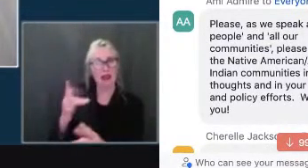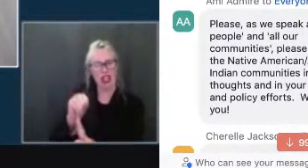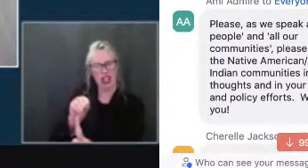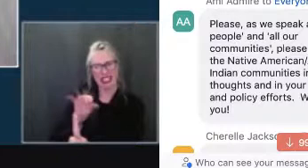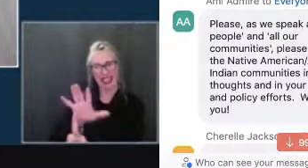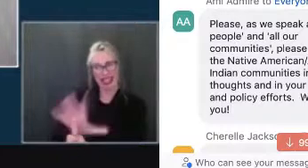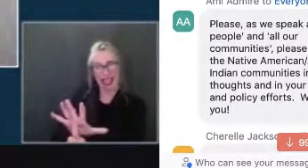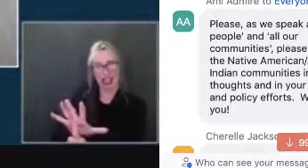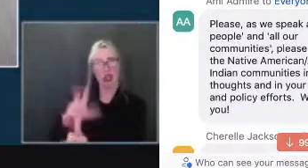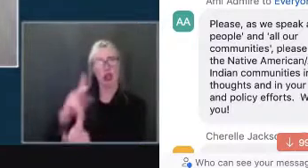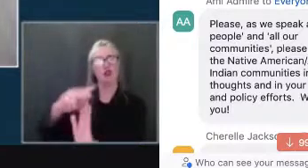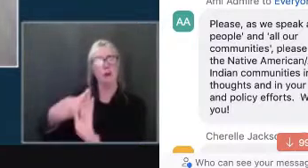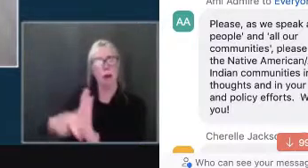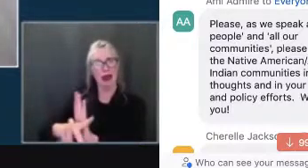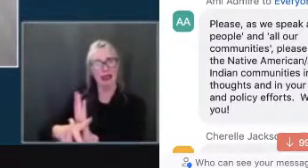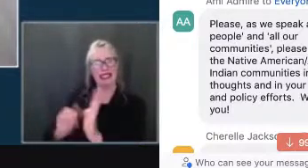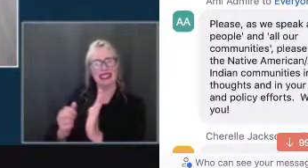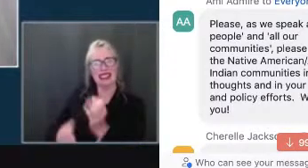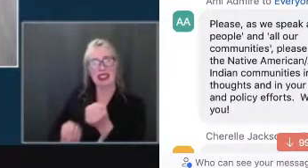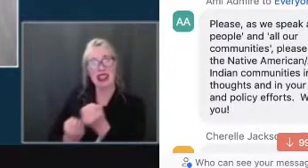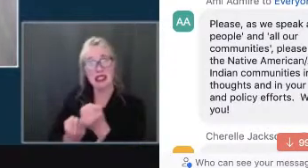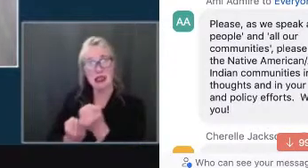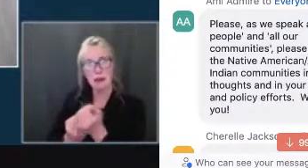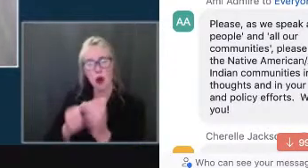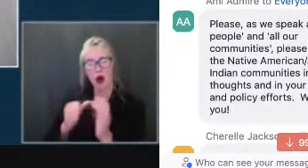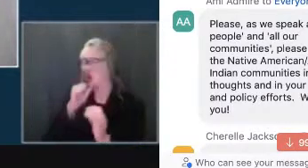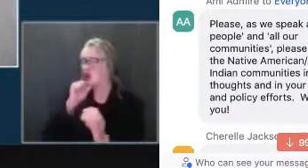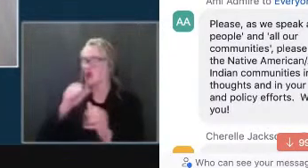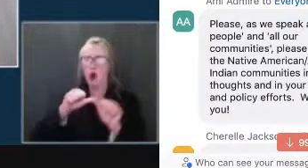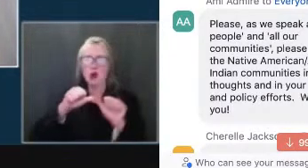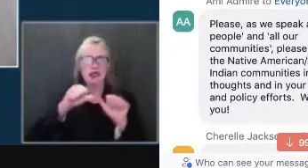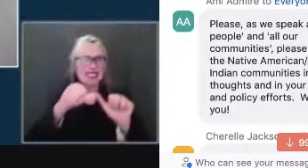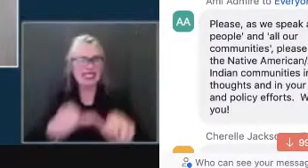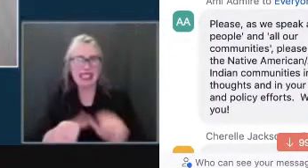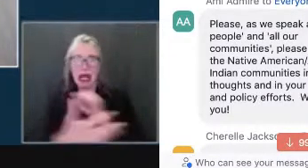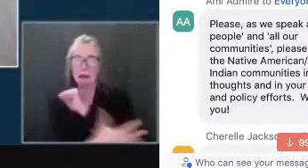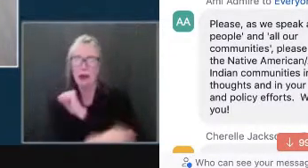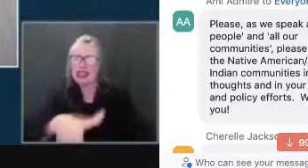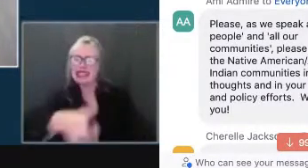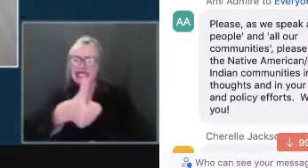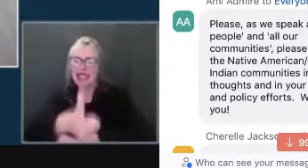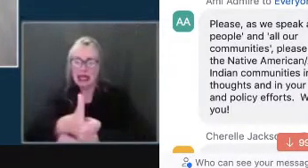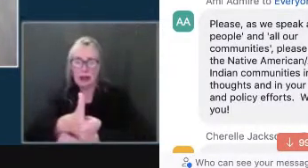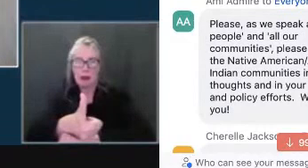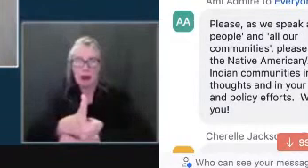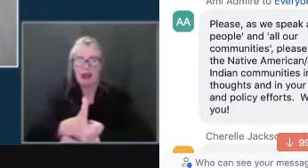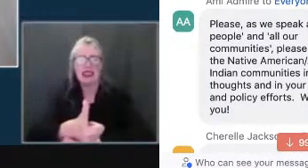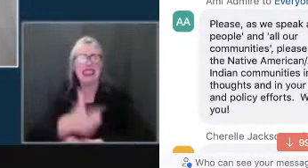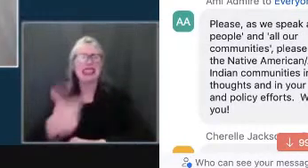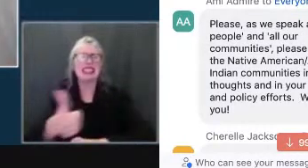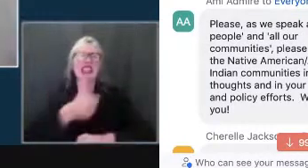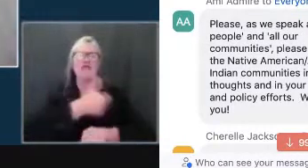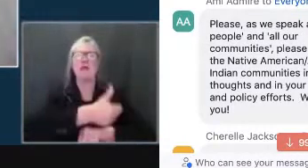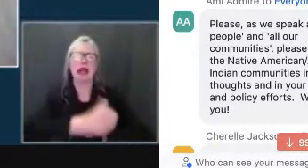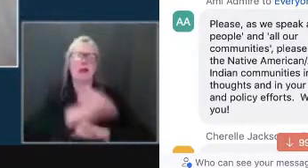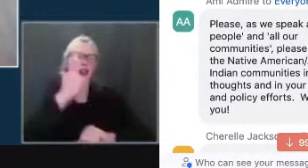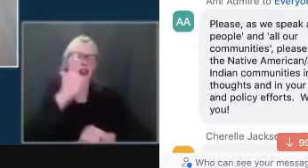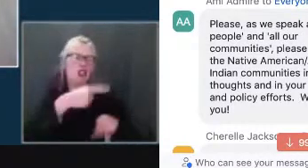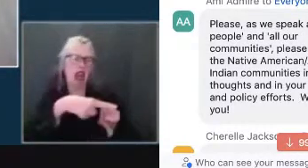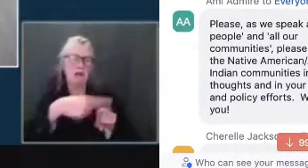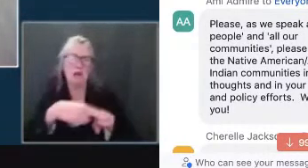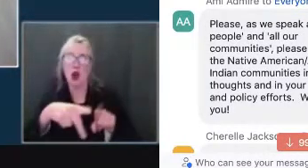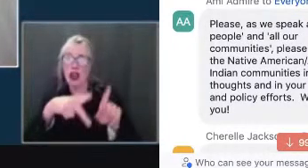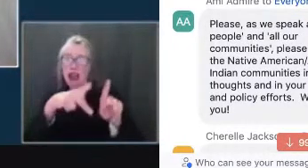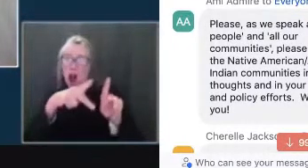and perpetuate poverty, what I call the setup, instead of one that casts blame and shame on individuals